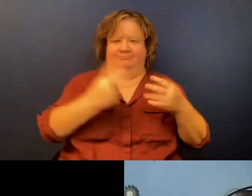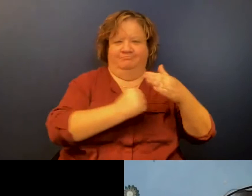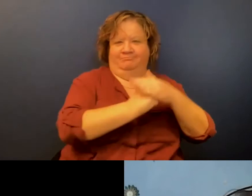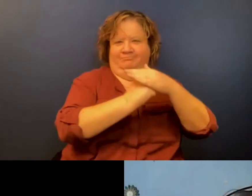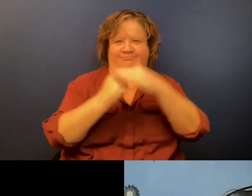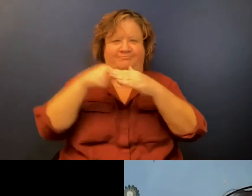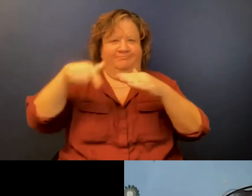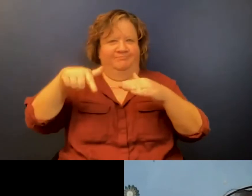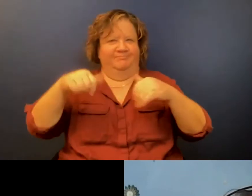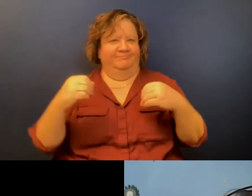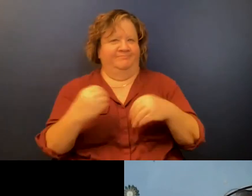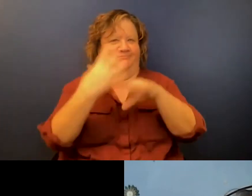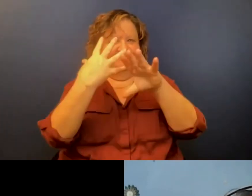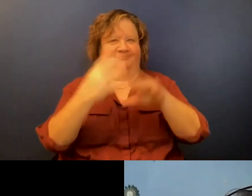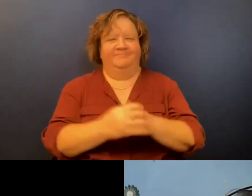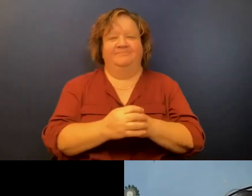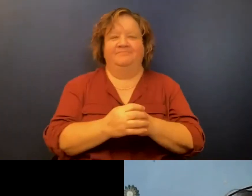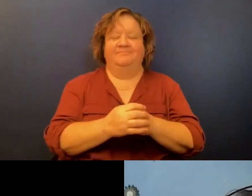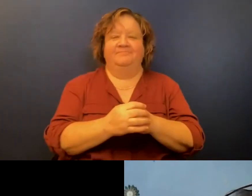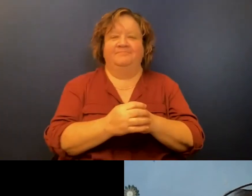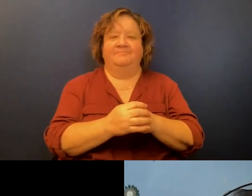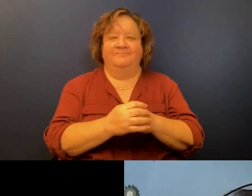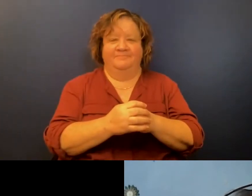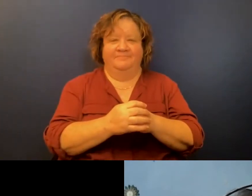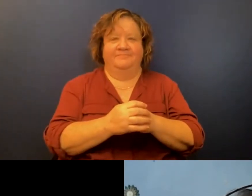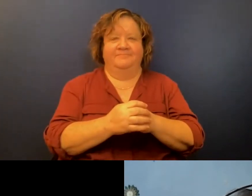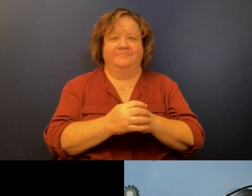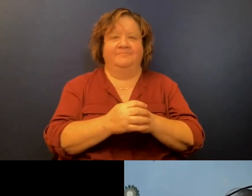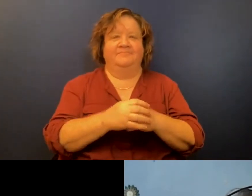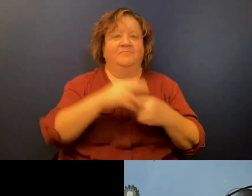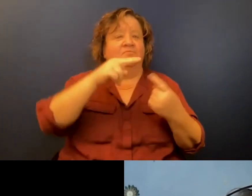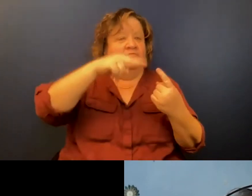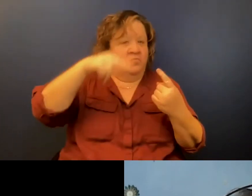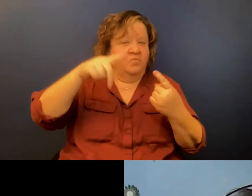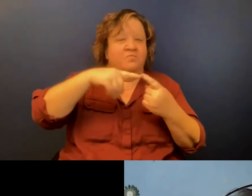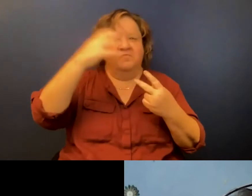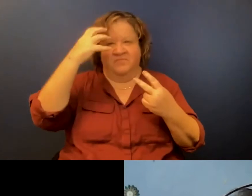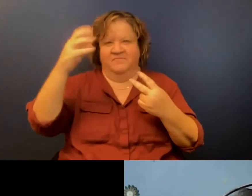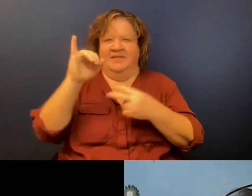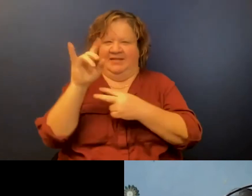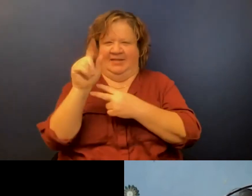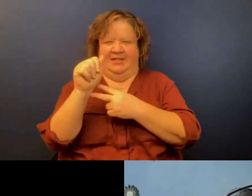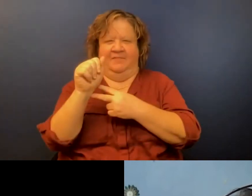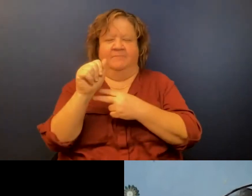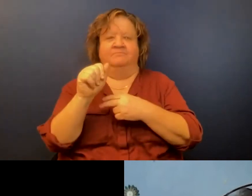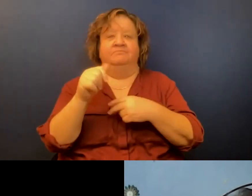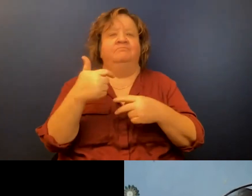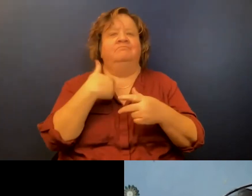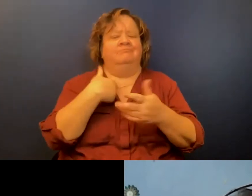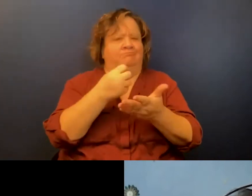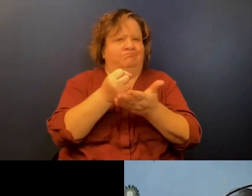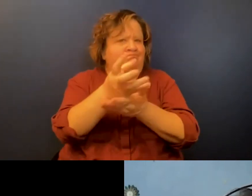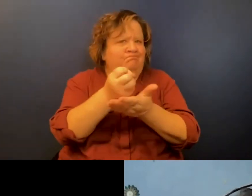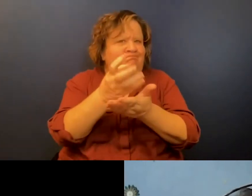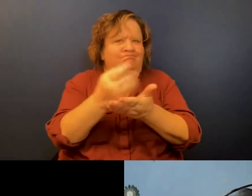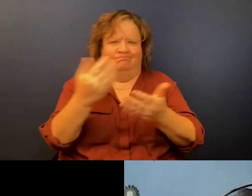of Norway. I will explain you briefly some of the features of today's session. This webinar